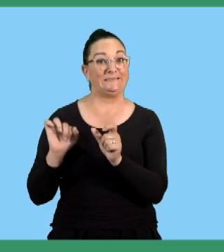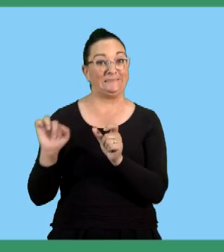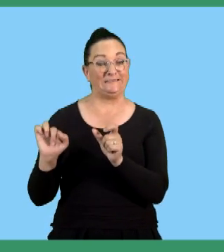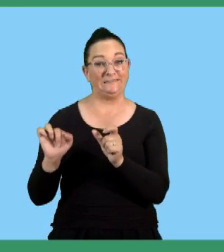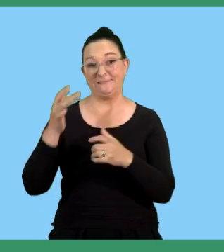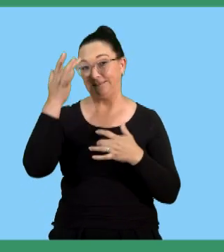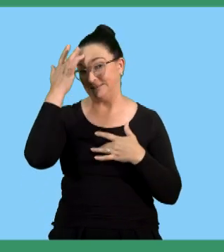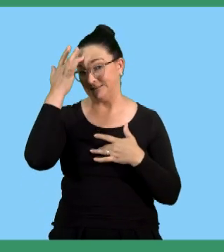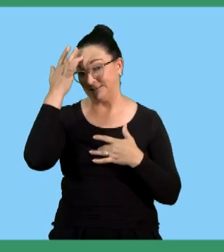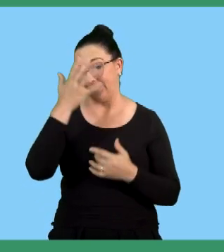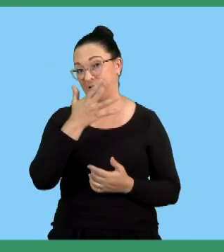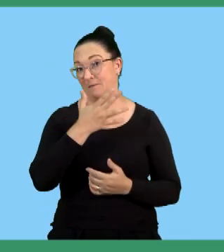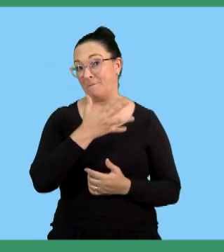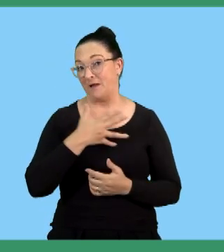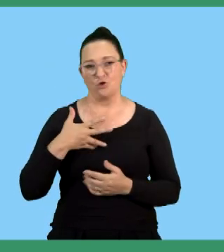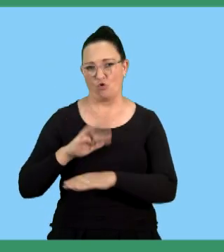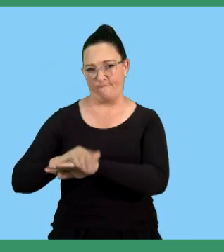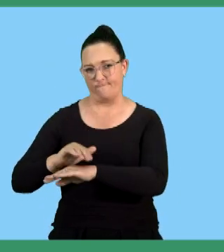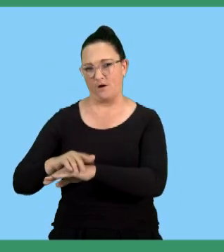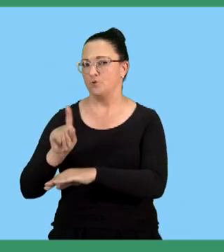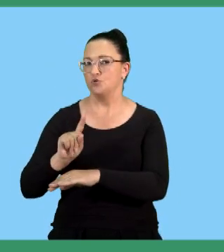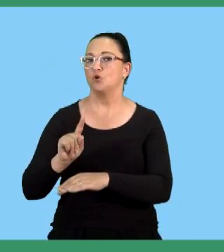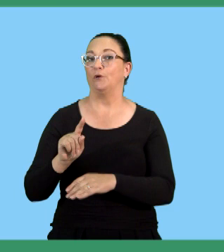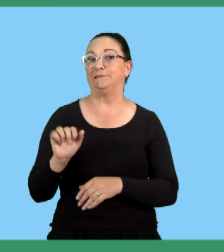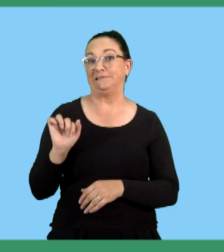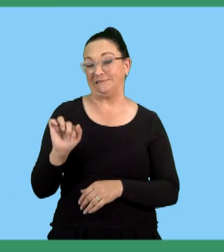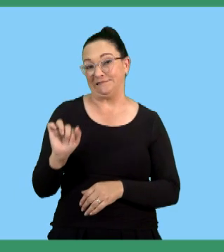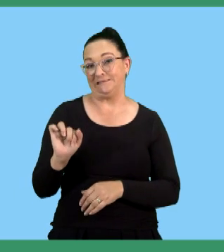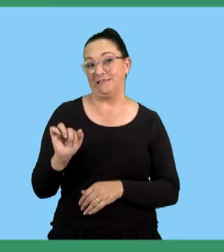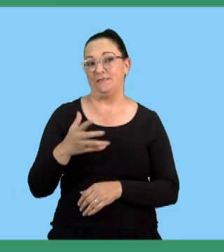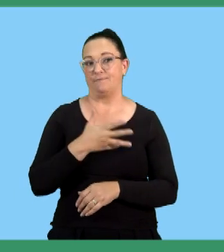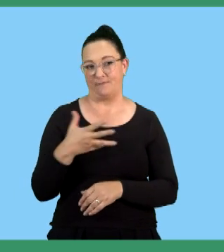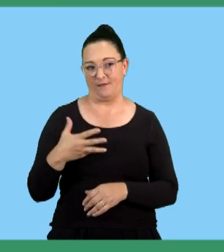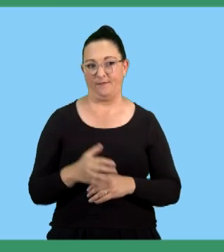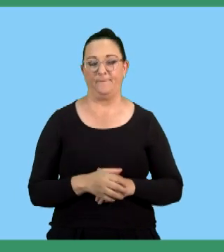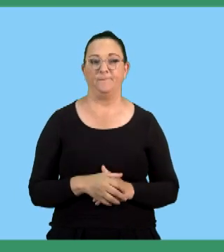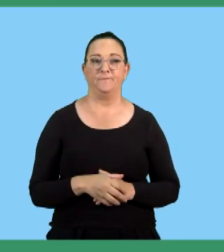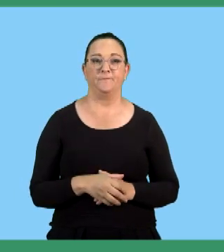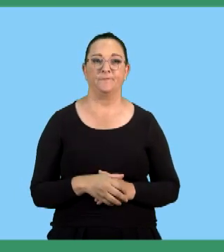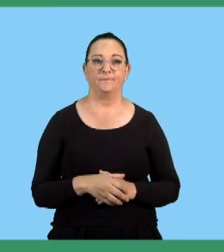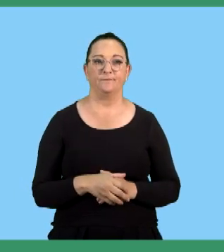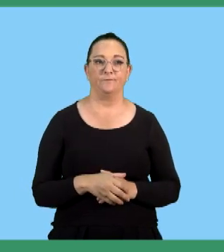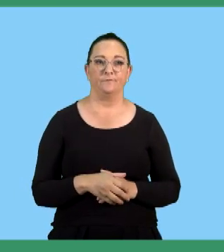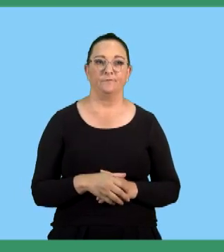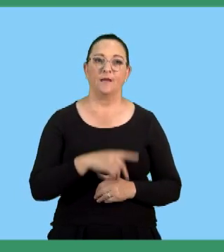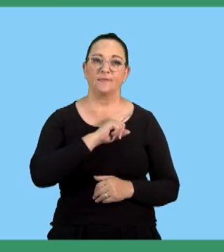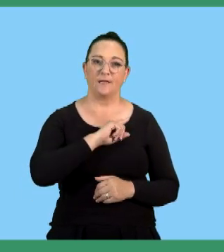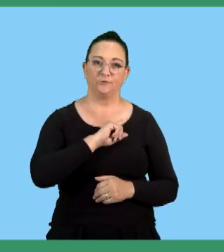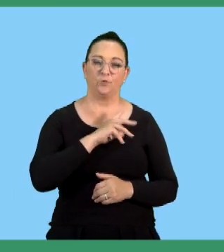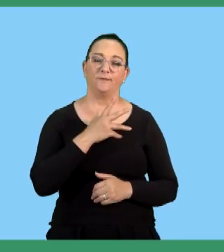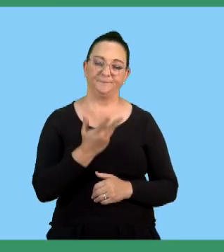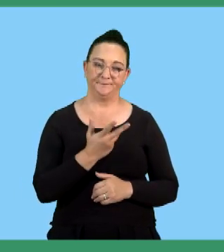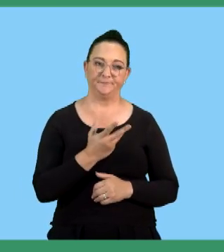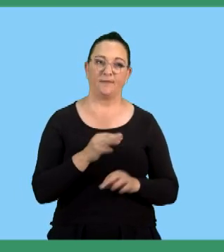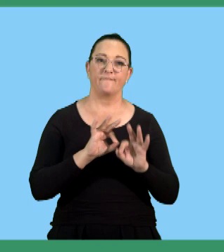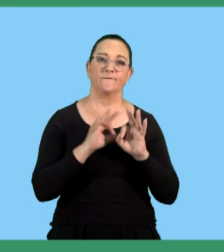friend, but sick mother. So what is that leave provision? That's correct. So that is your